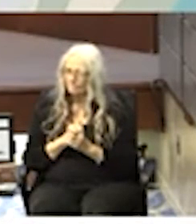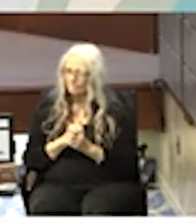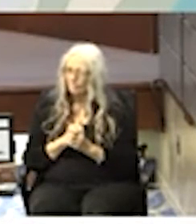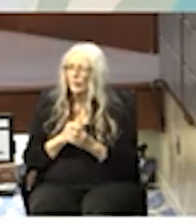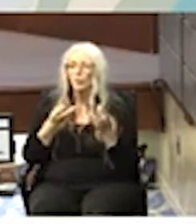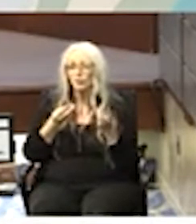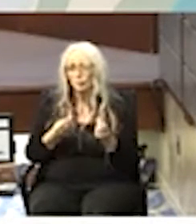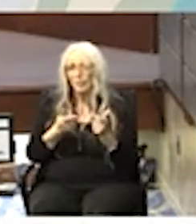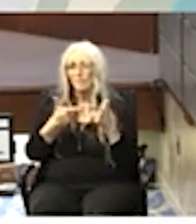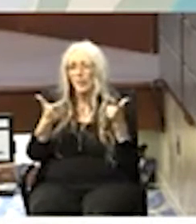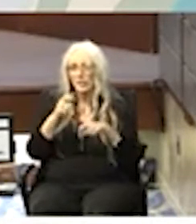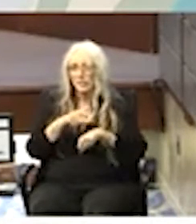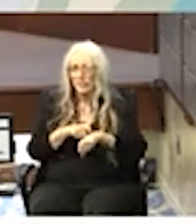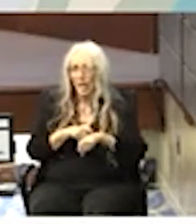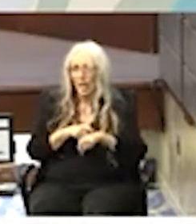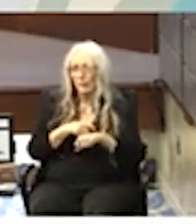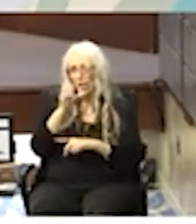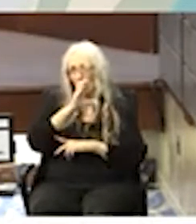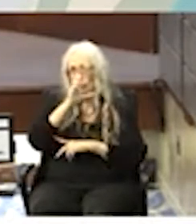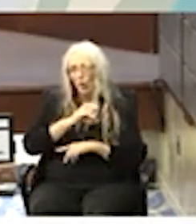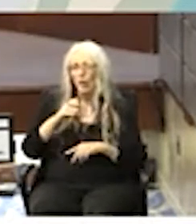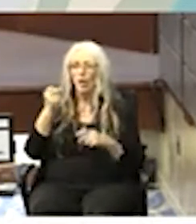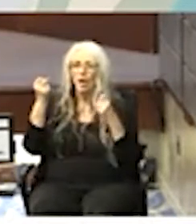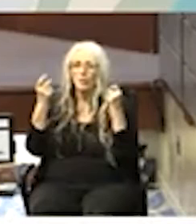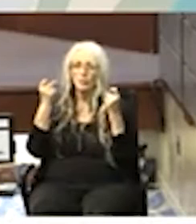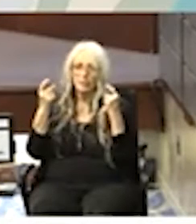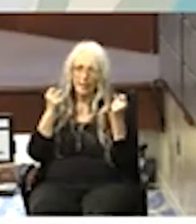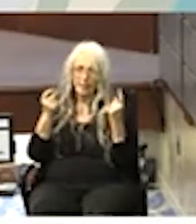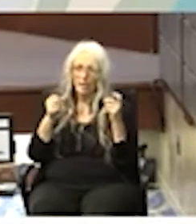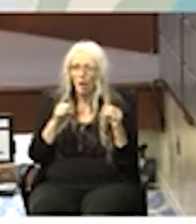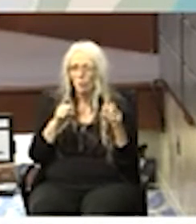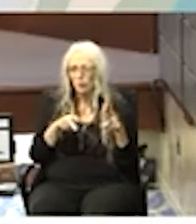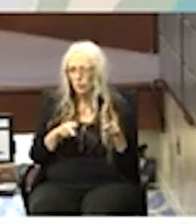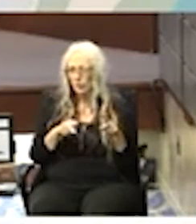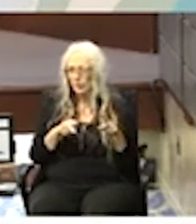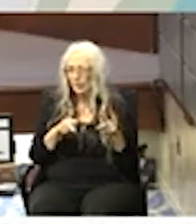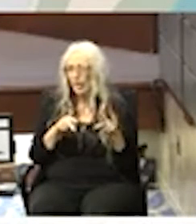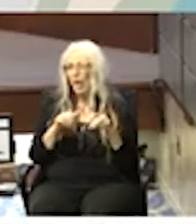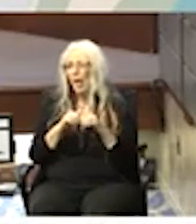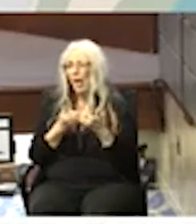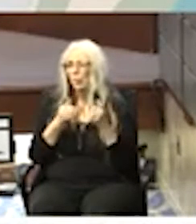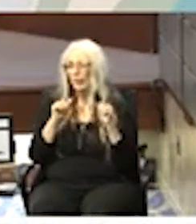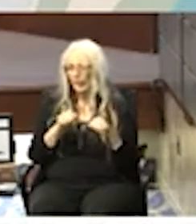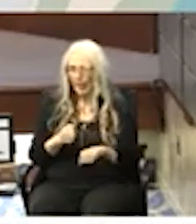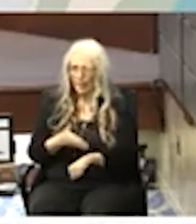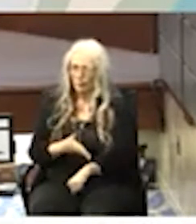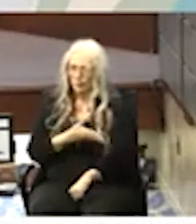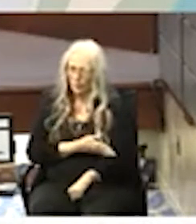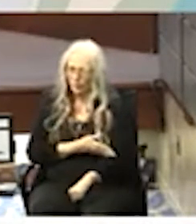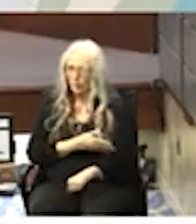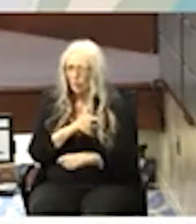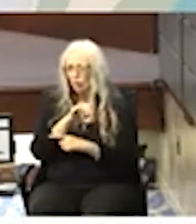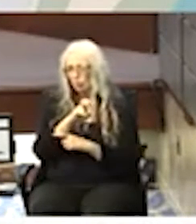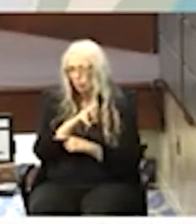We've spent a good amount of time exploring and understanding opportunities of how we can improve the existing track